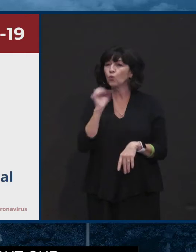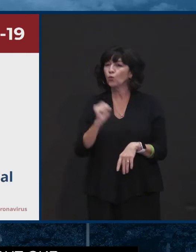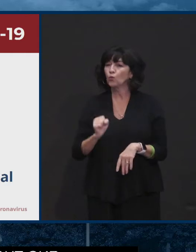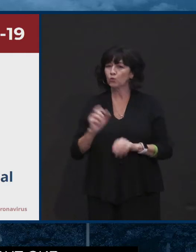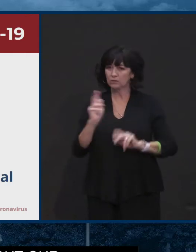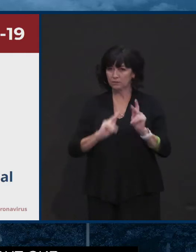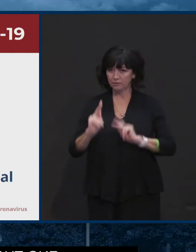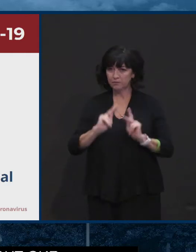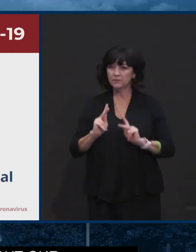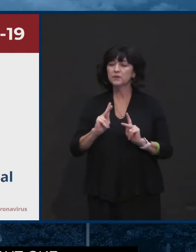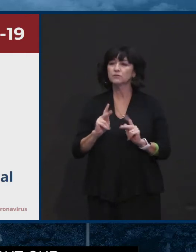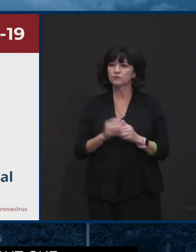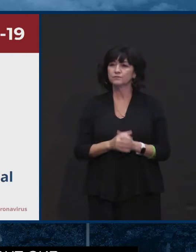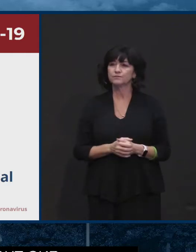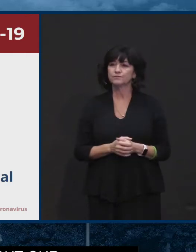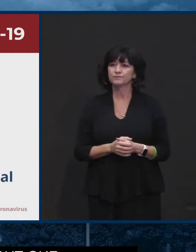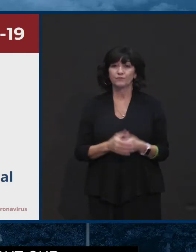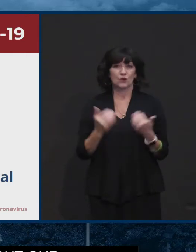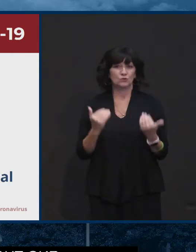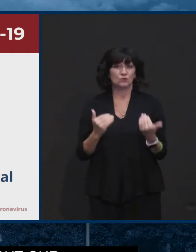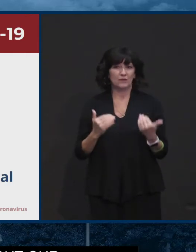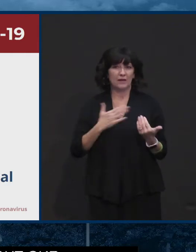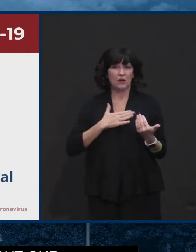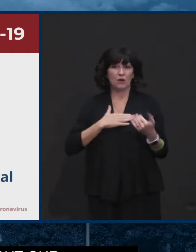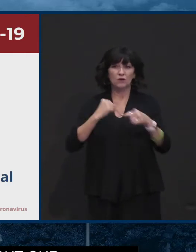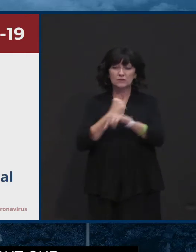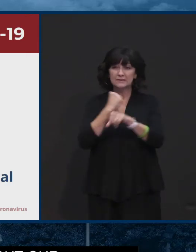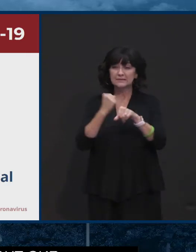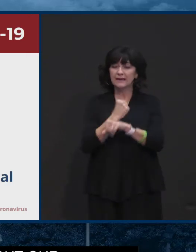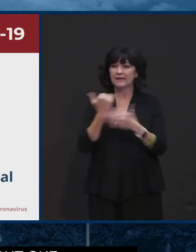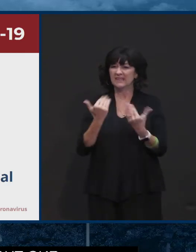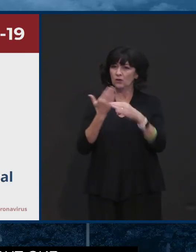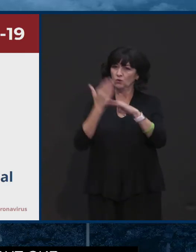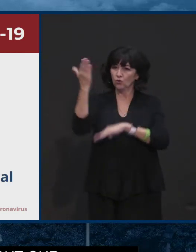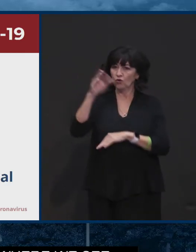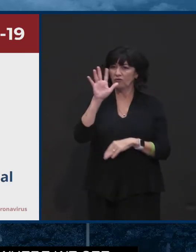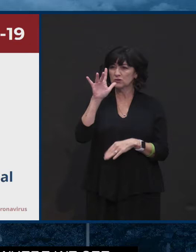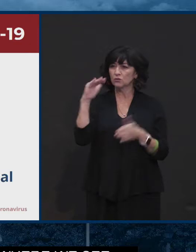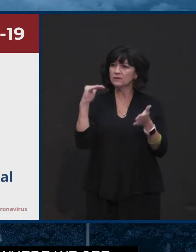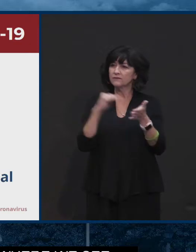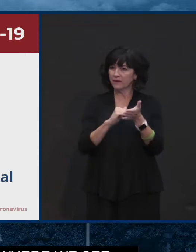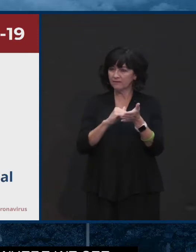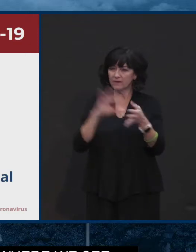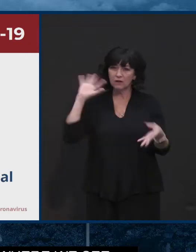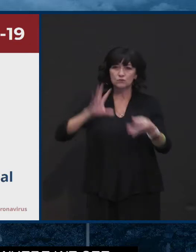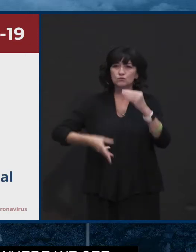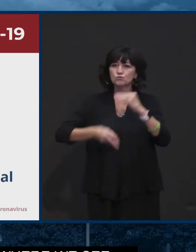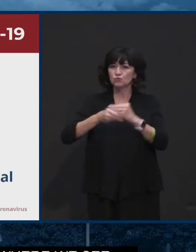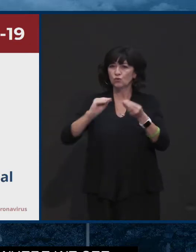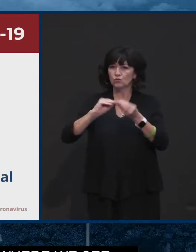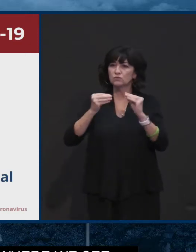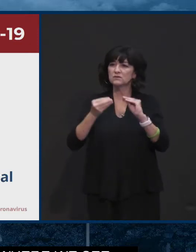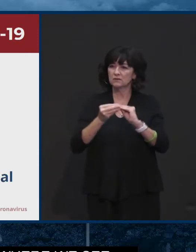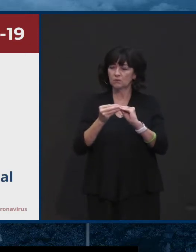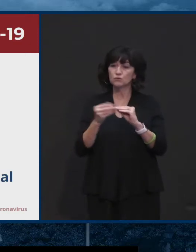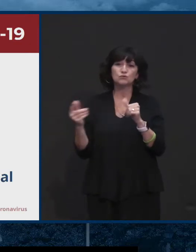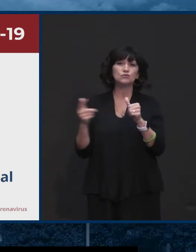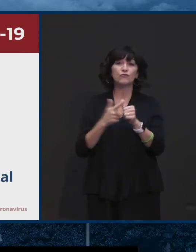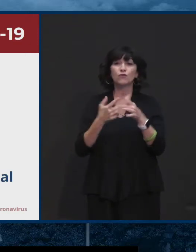data. We are over 25,000 total cases since our first case back in early March.